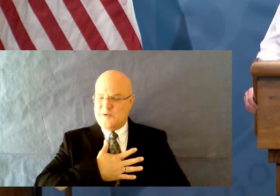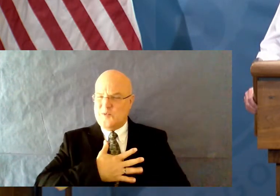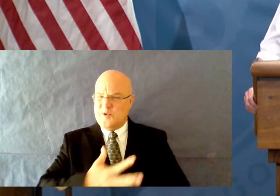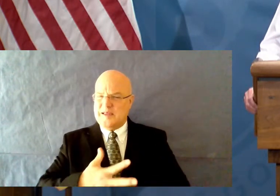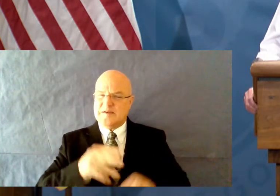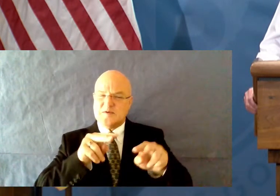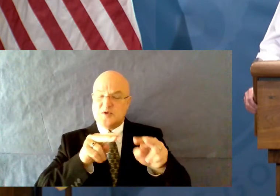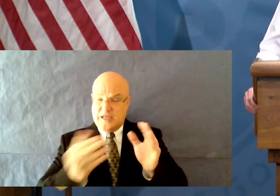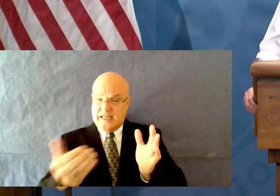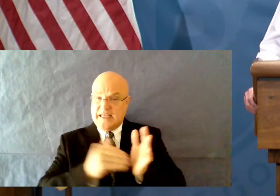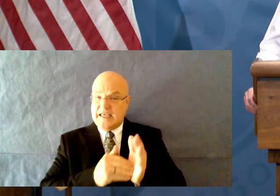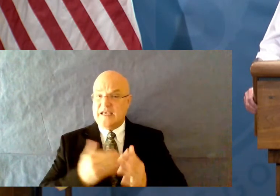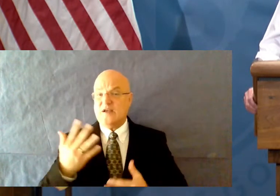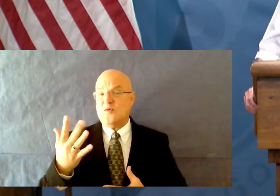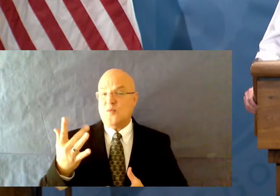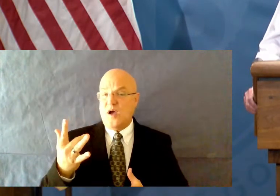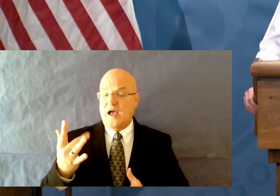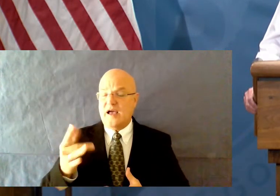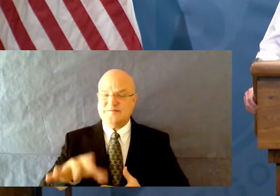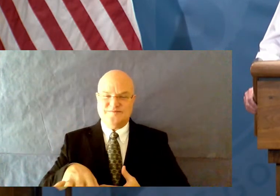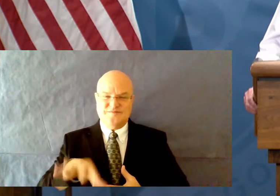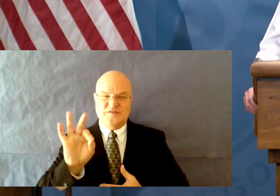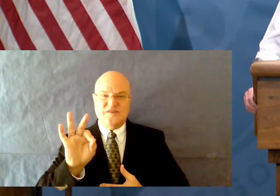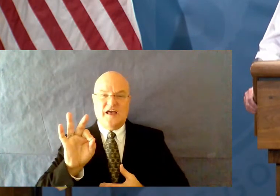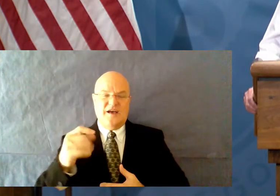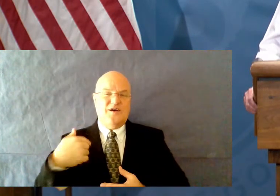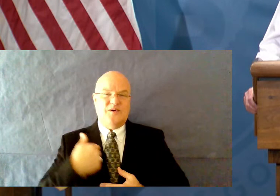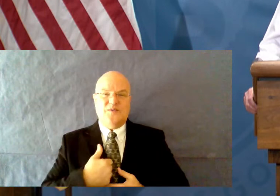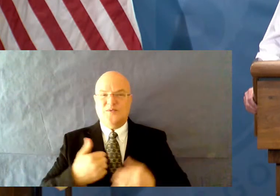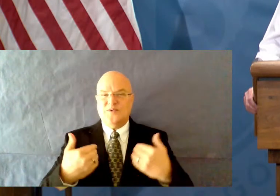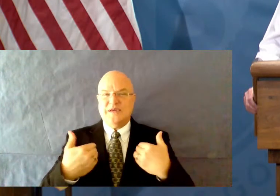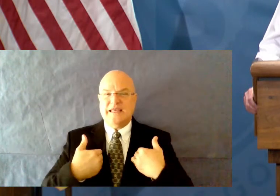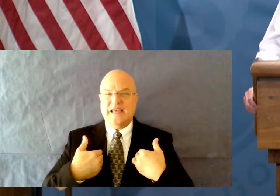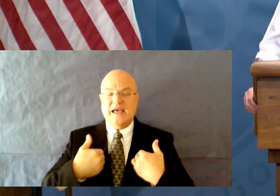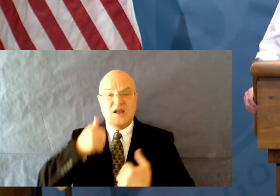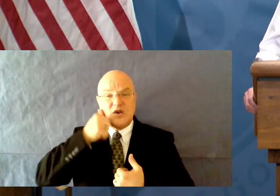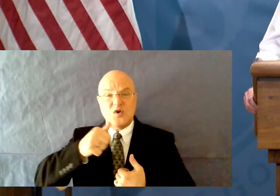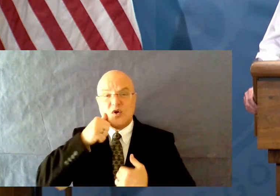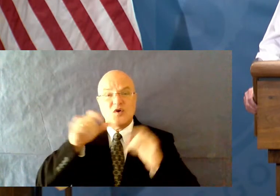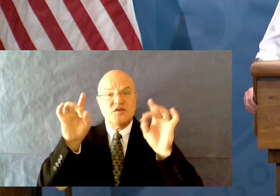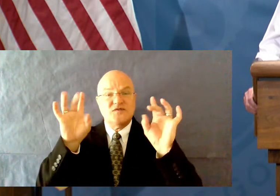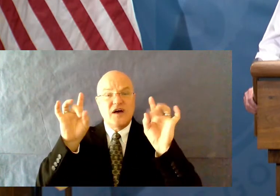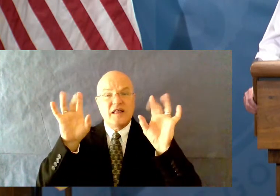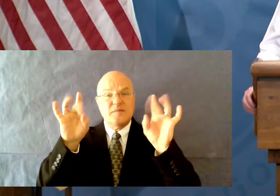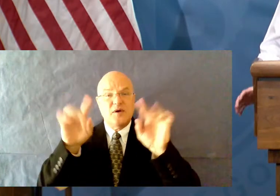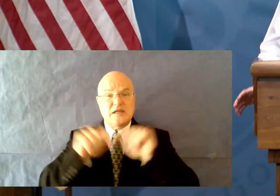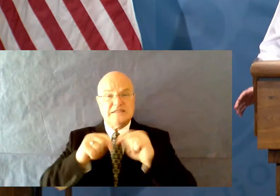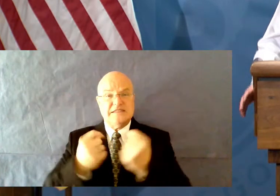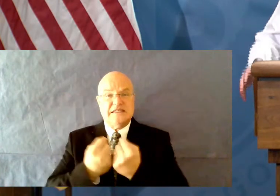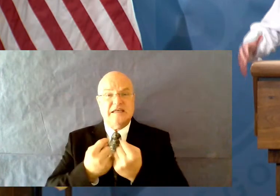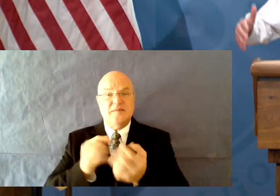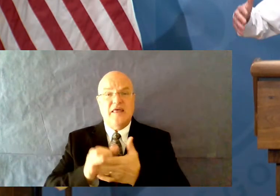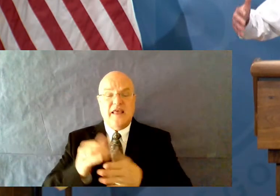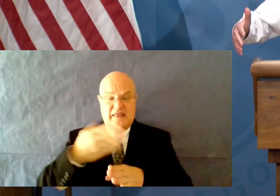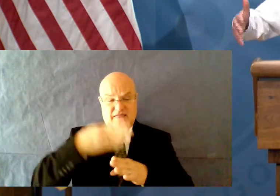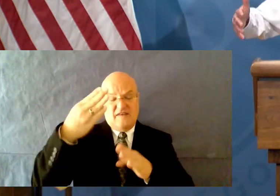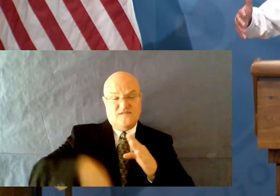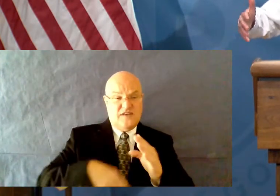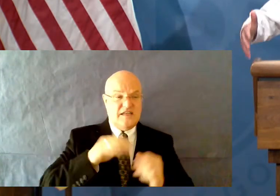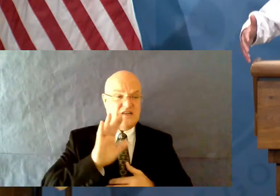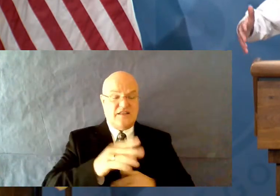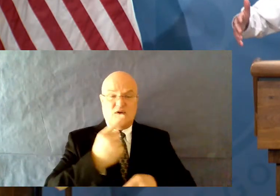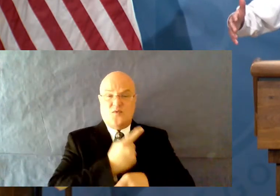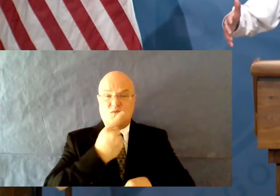at this, because what we found that we had girls volleyball teams that when they finished their